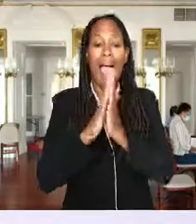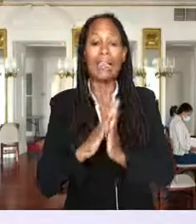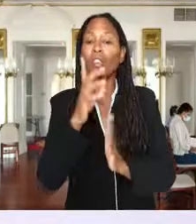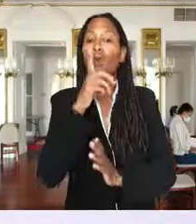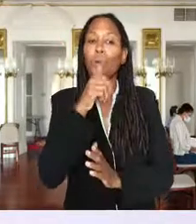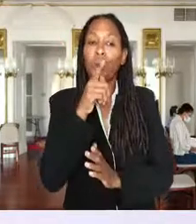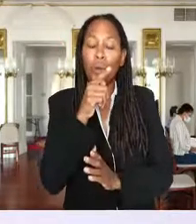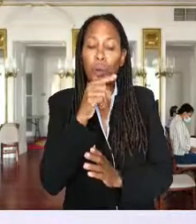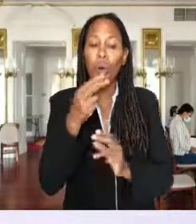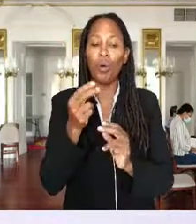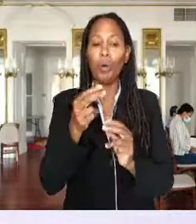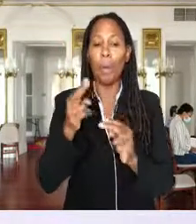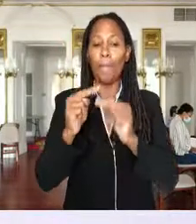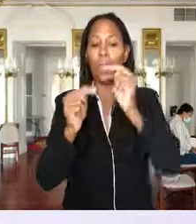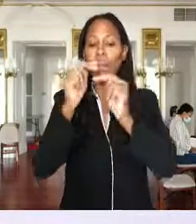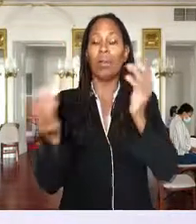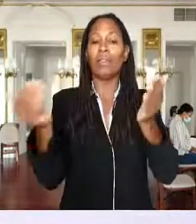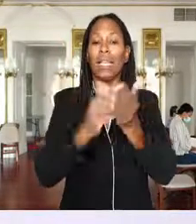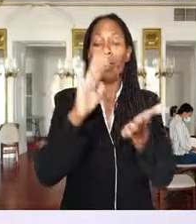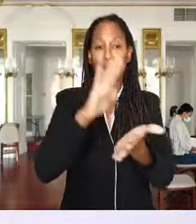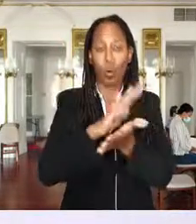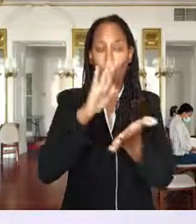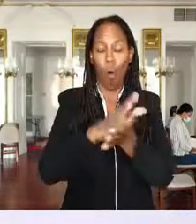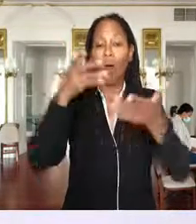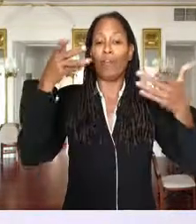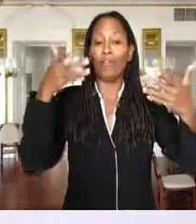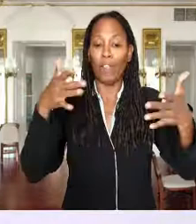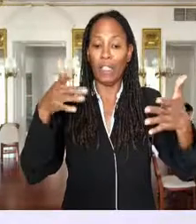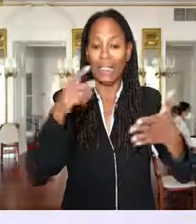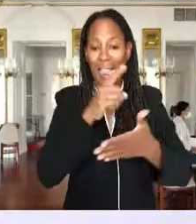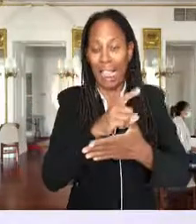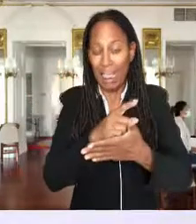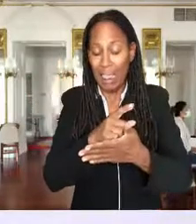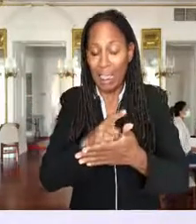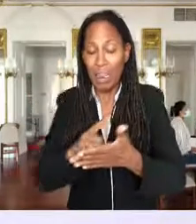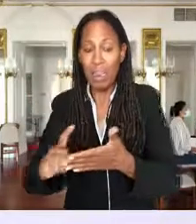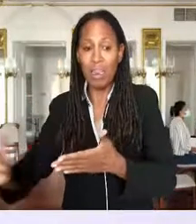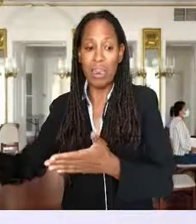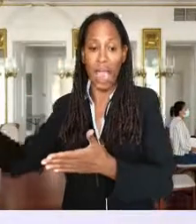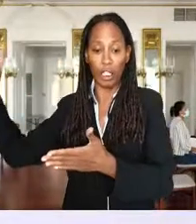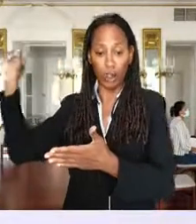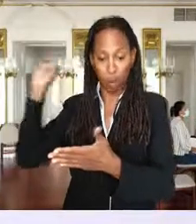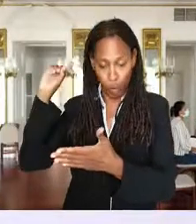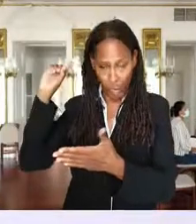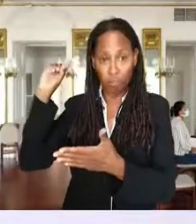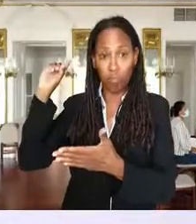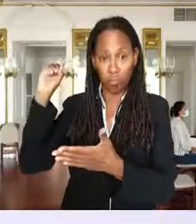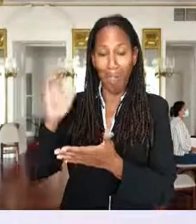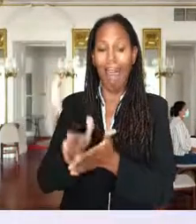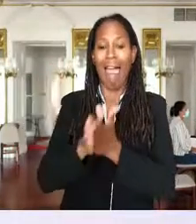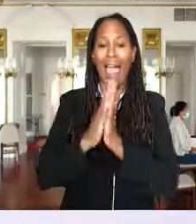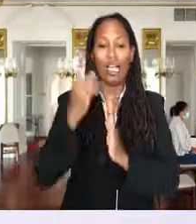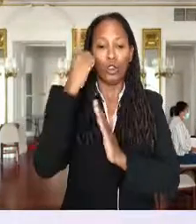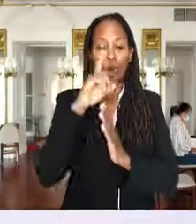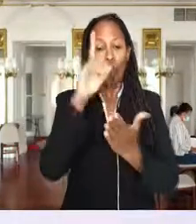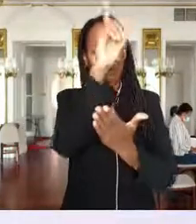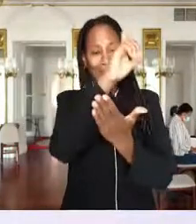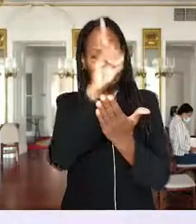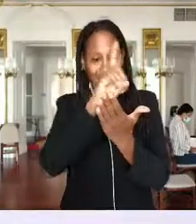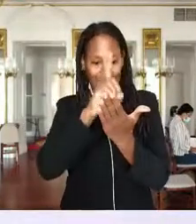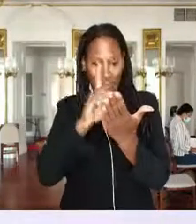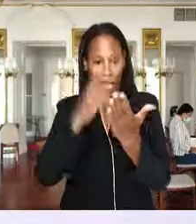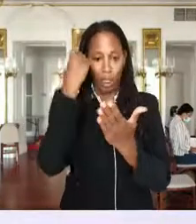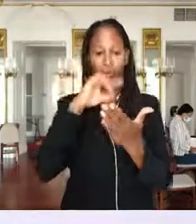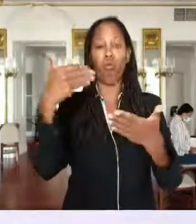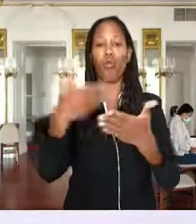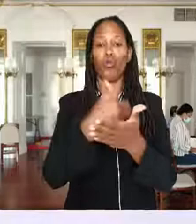But last week, we already sent out the solicitation for the design build for the new school. So right